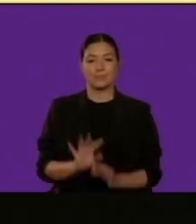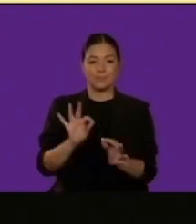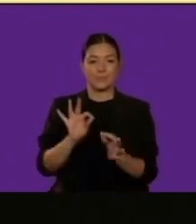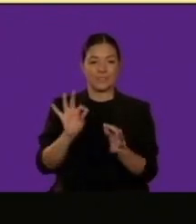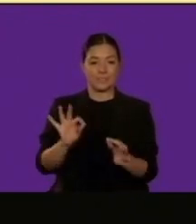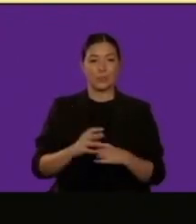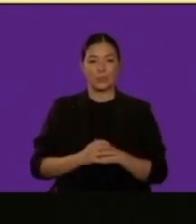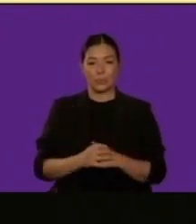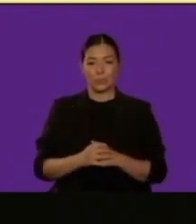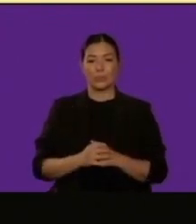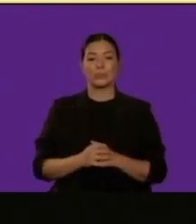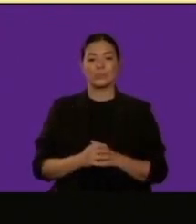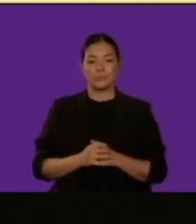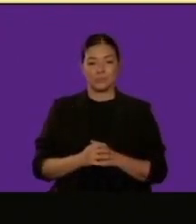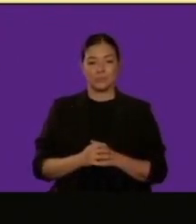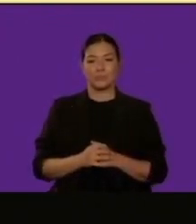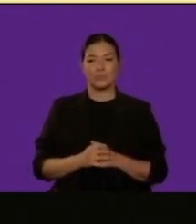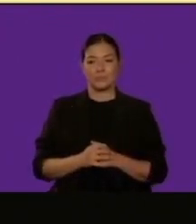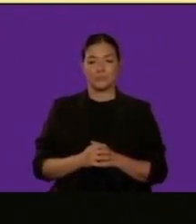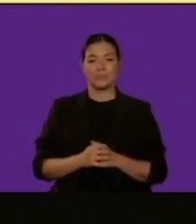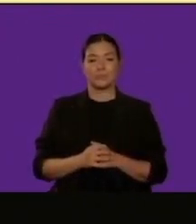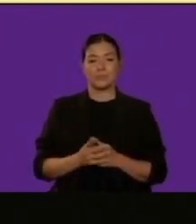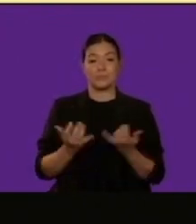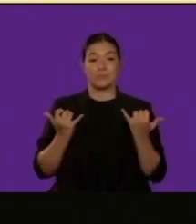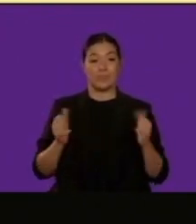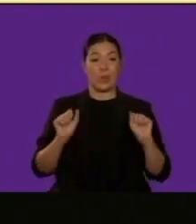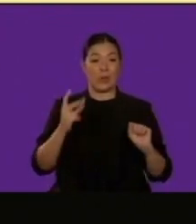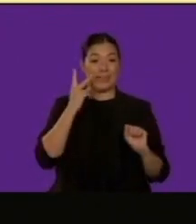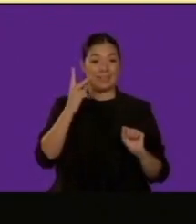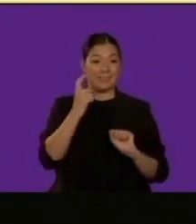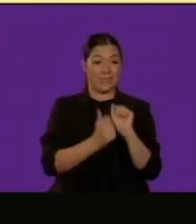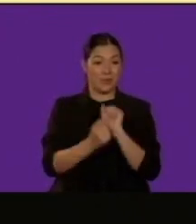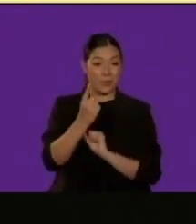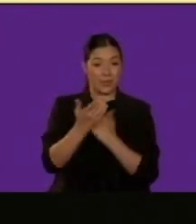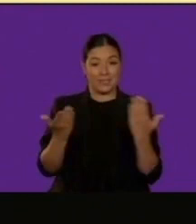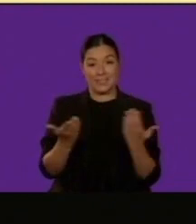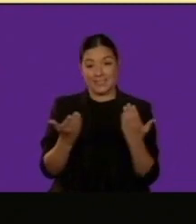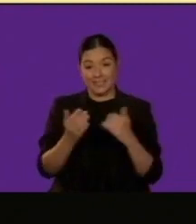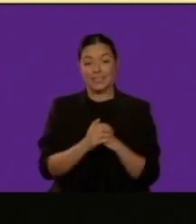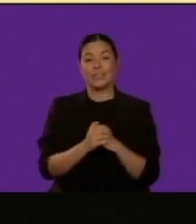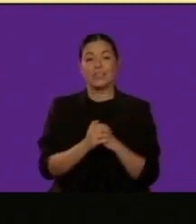and he's been using Scratch with his teachers.